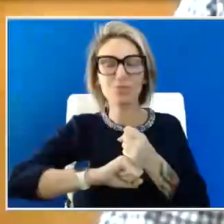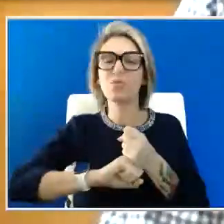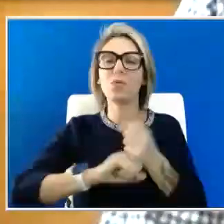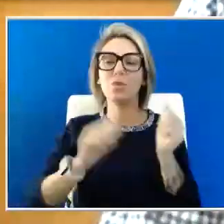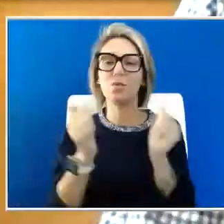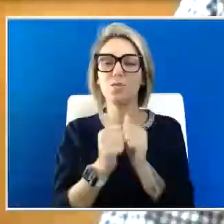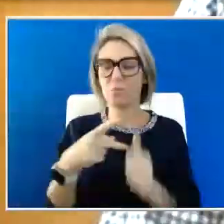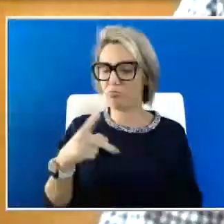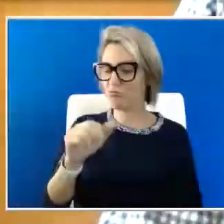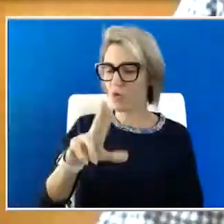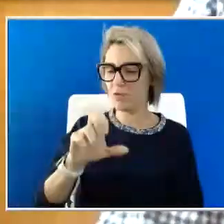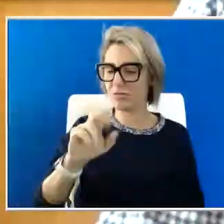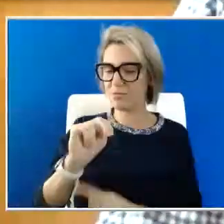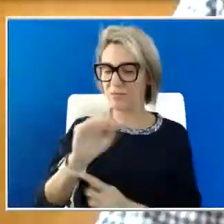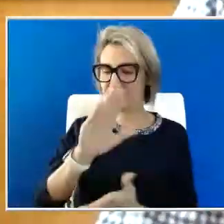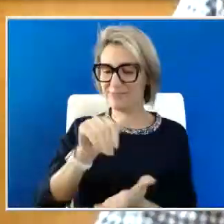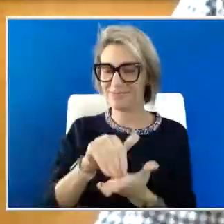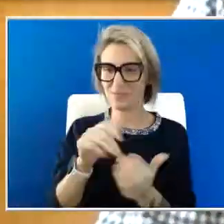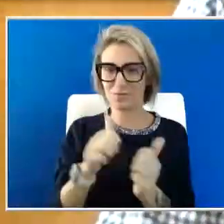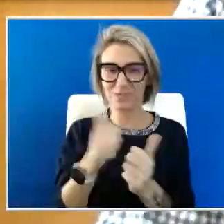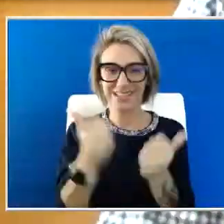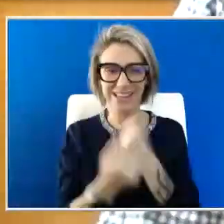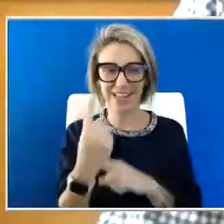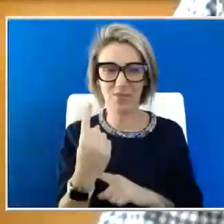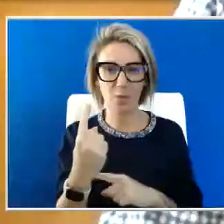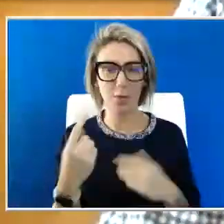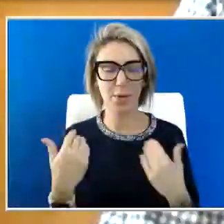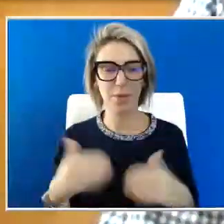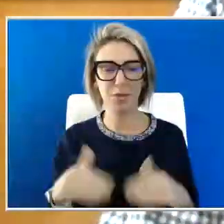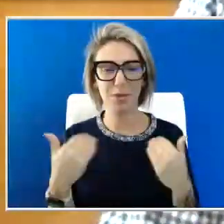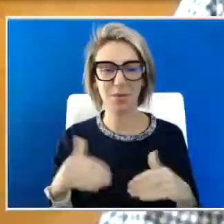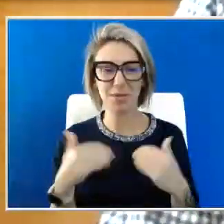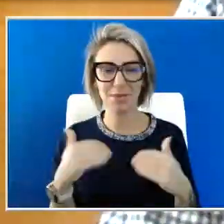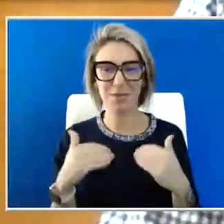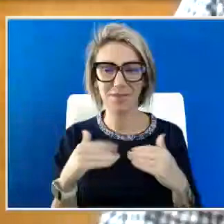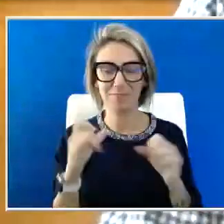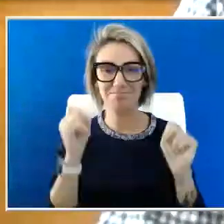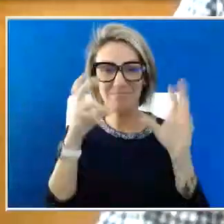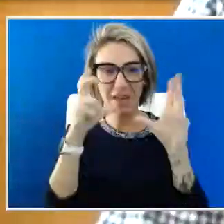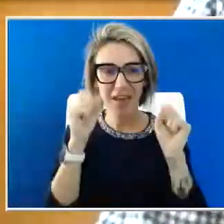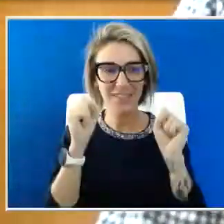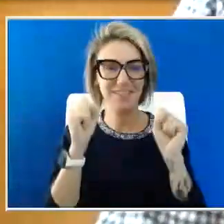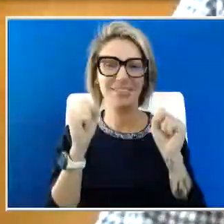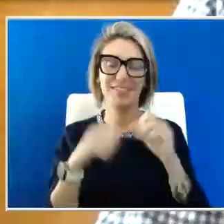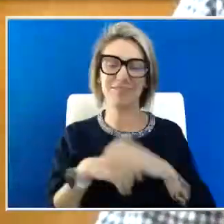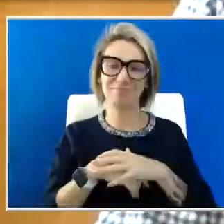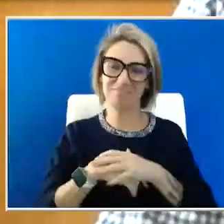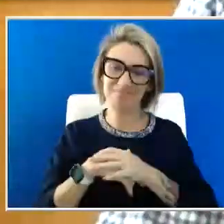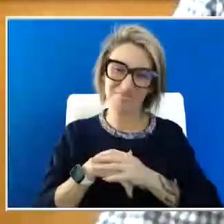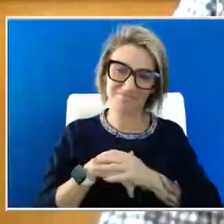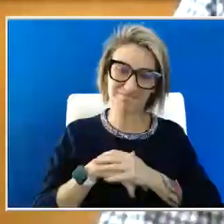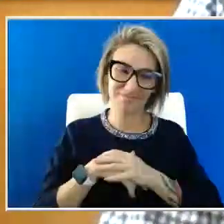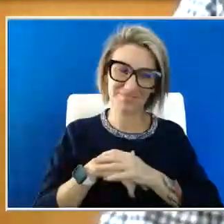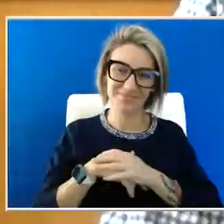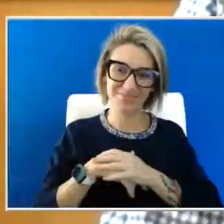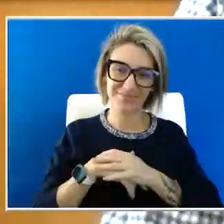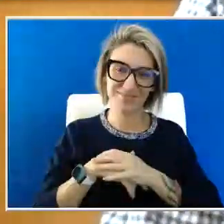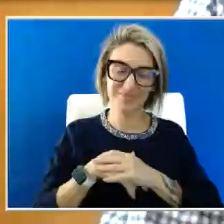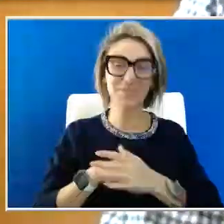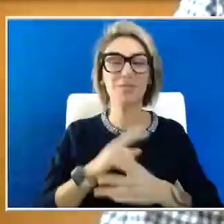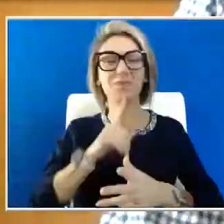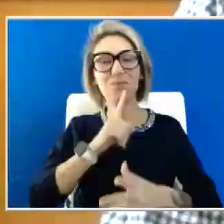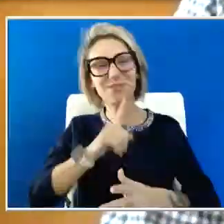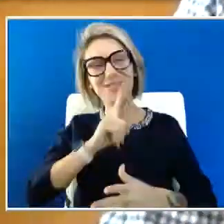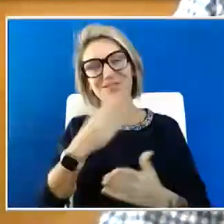the Proton Center with everybody was of course amazing. And it went really,